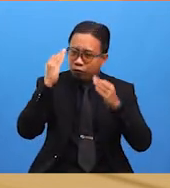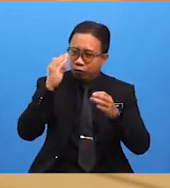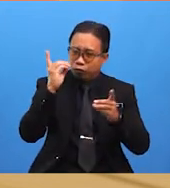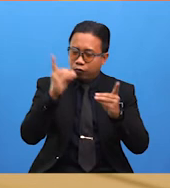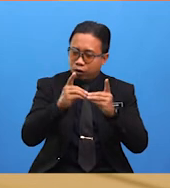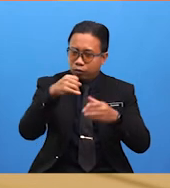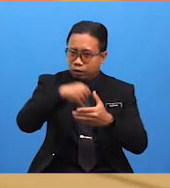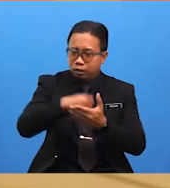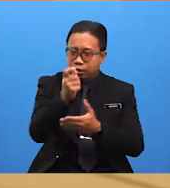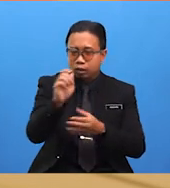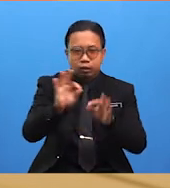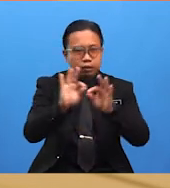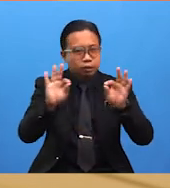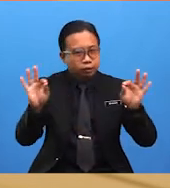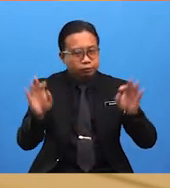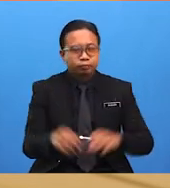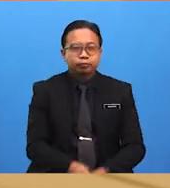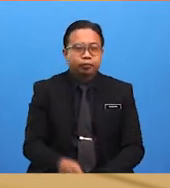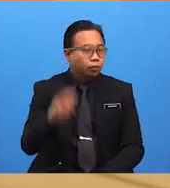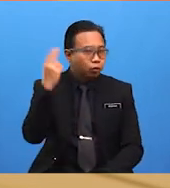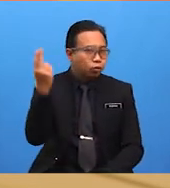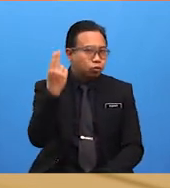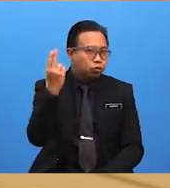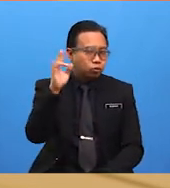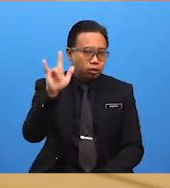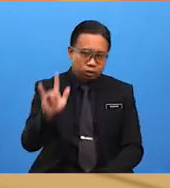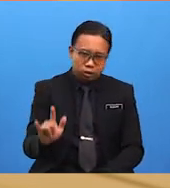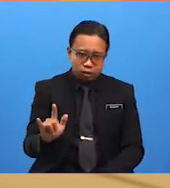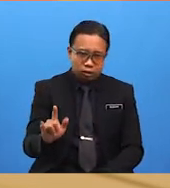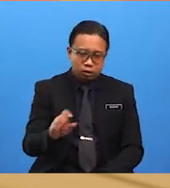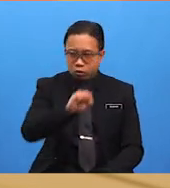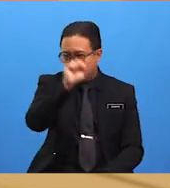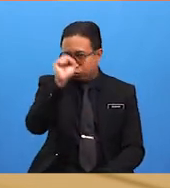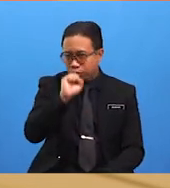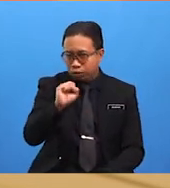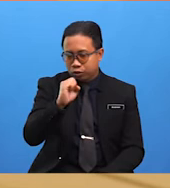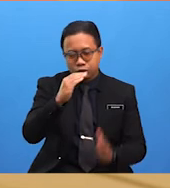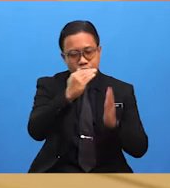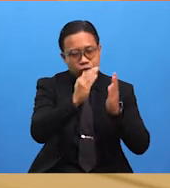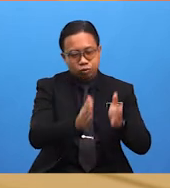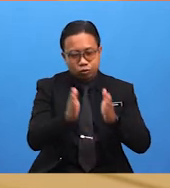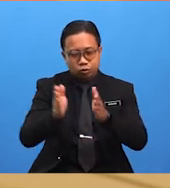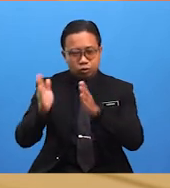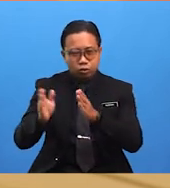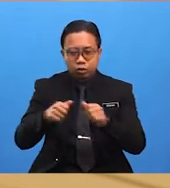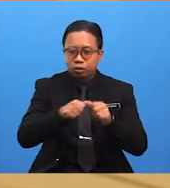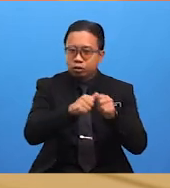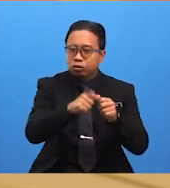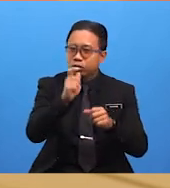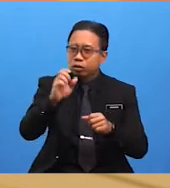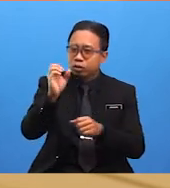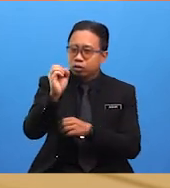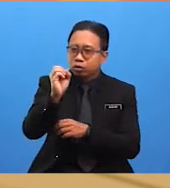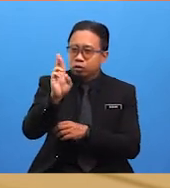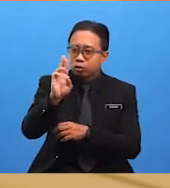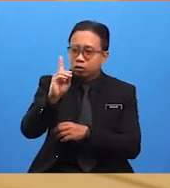text. Usually, the questions are sequenced according to the order of